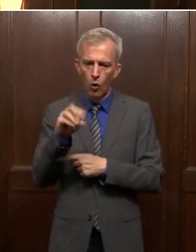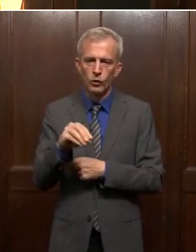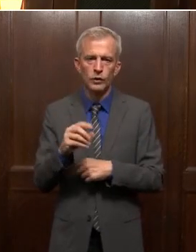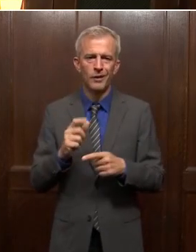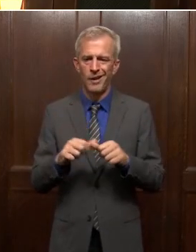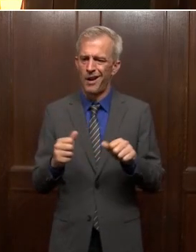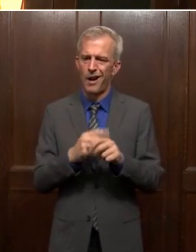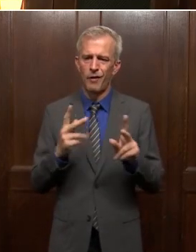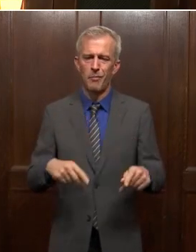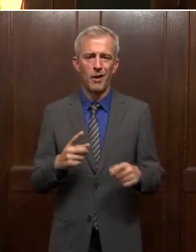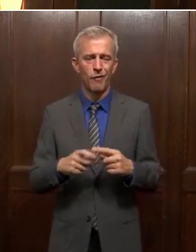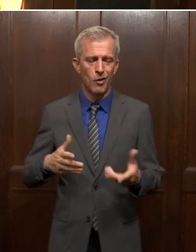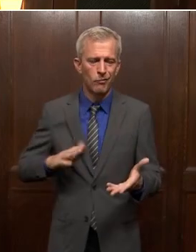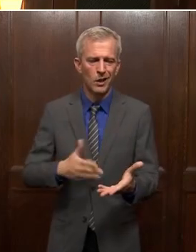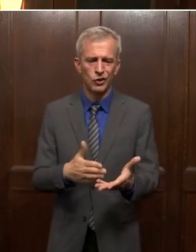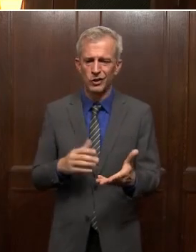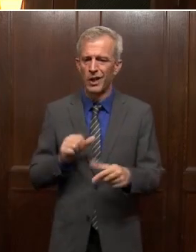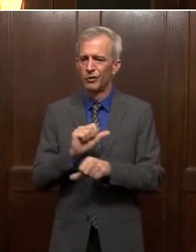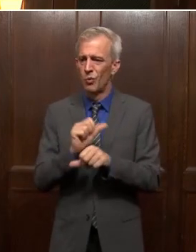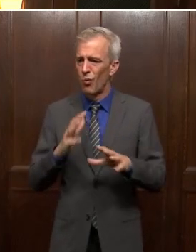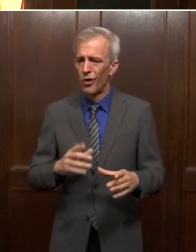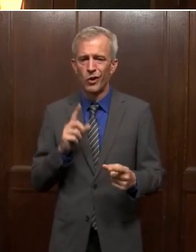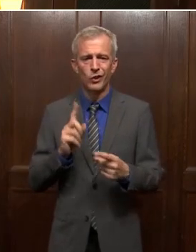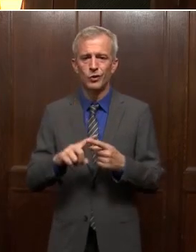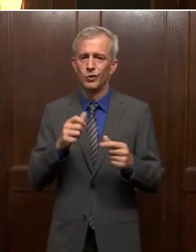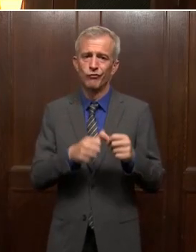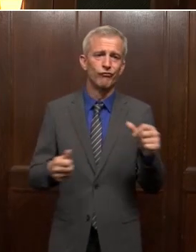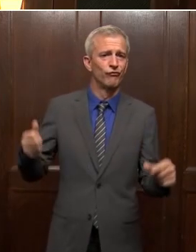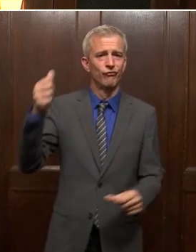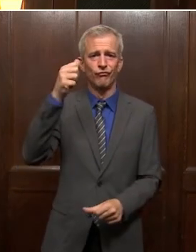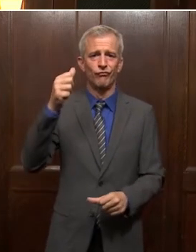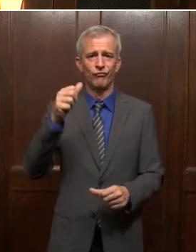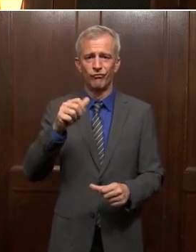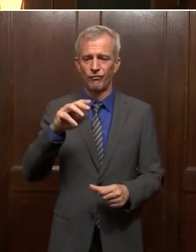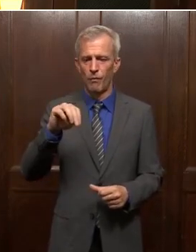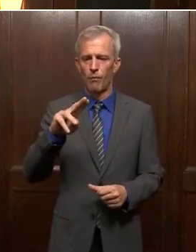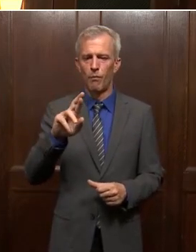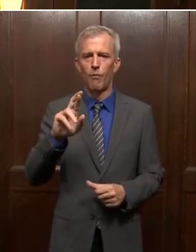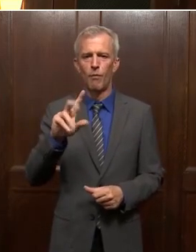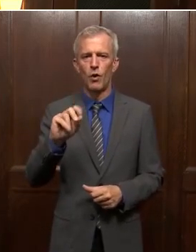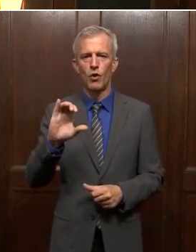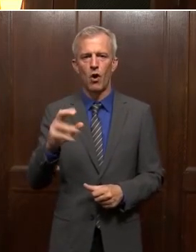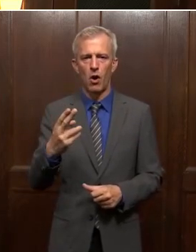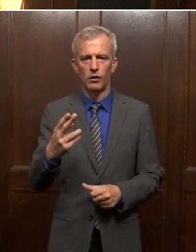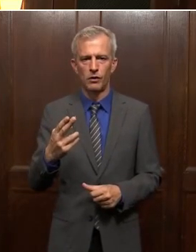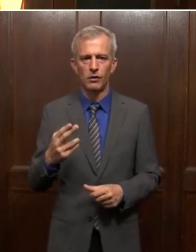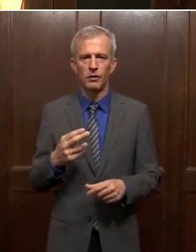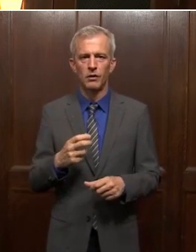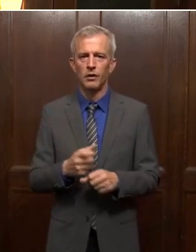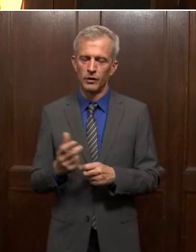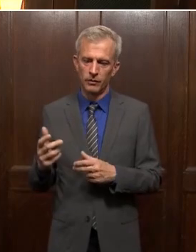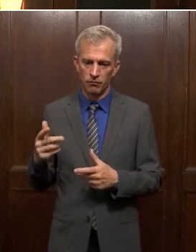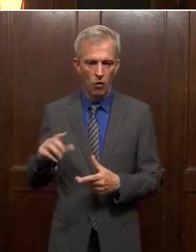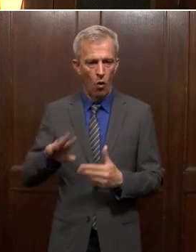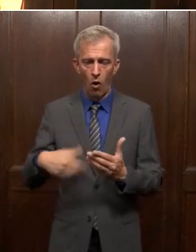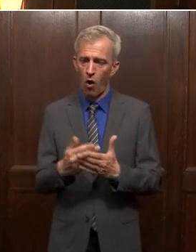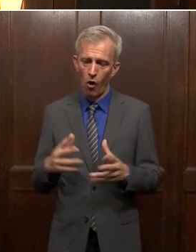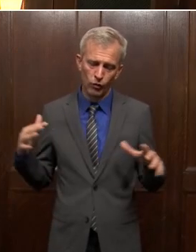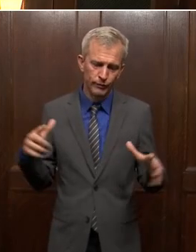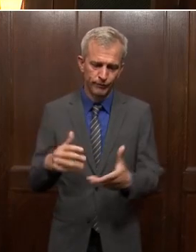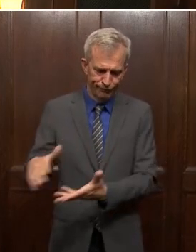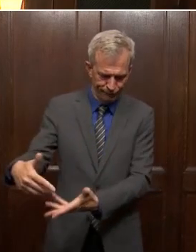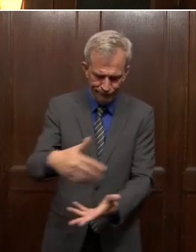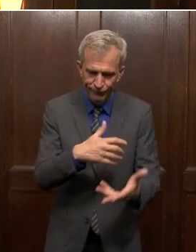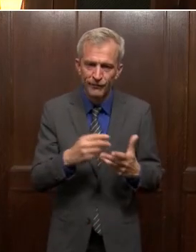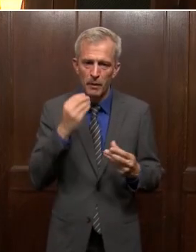the studio chefs and workers all the way to the CEO, Lachlan Murdoch, coming together to load those meals up and to get them to people in